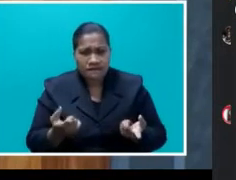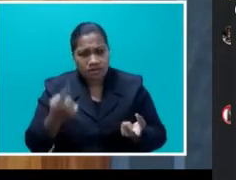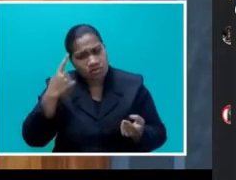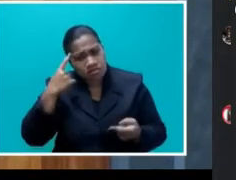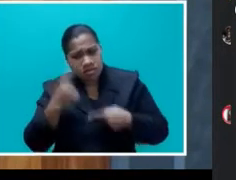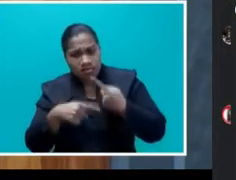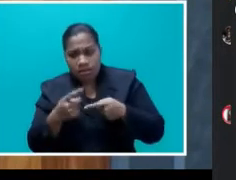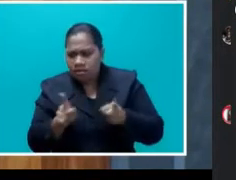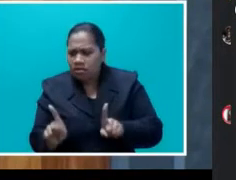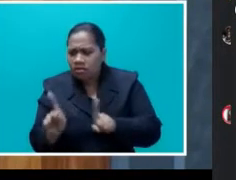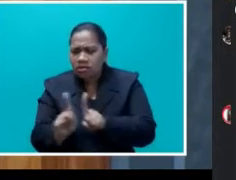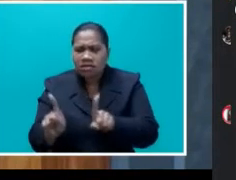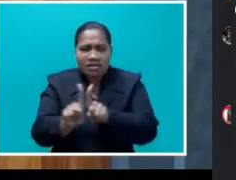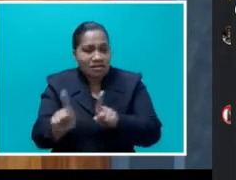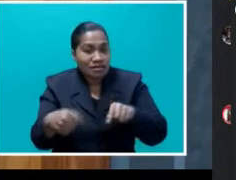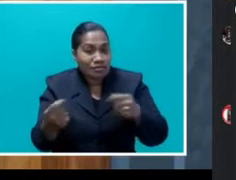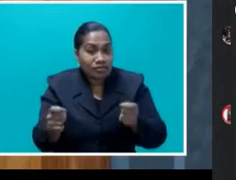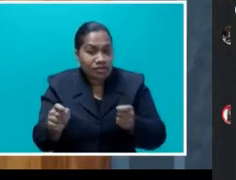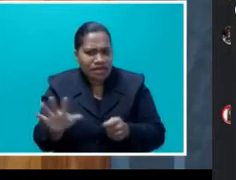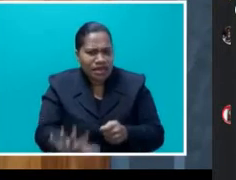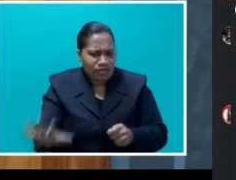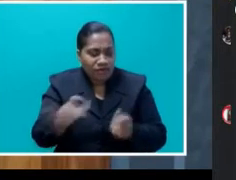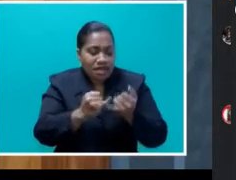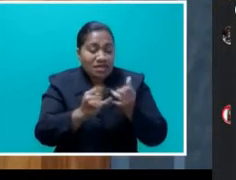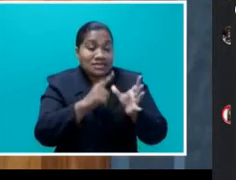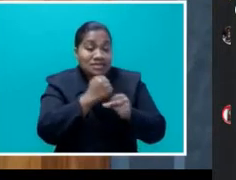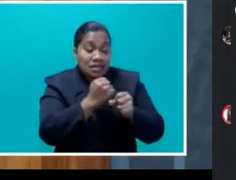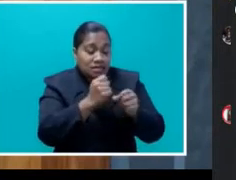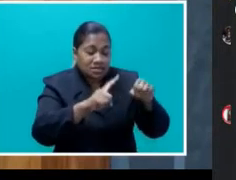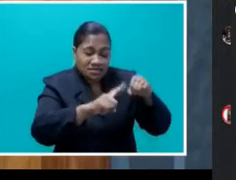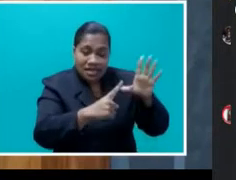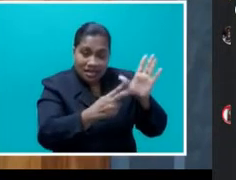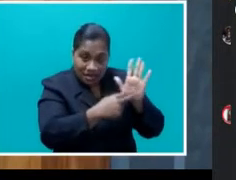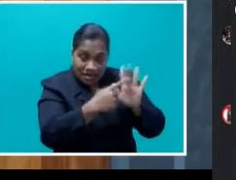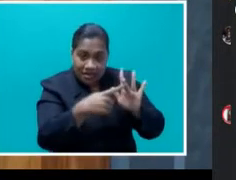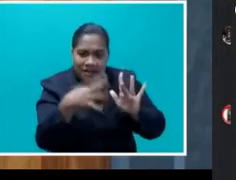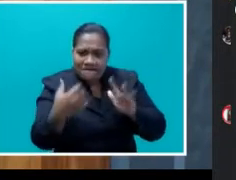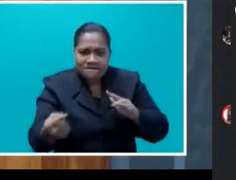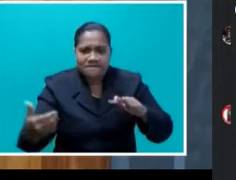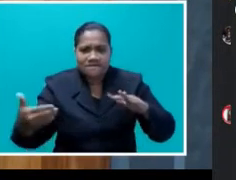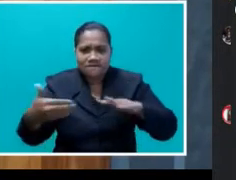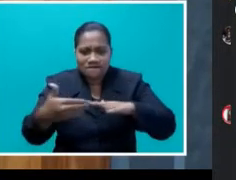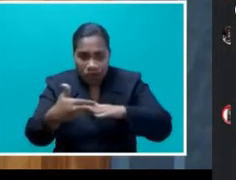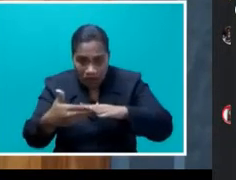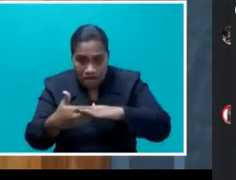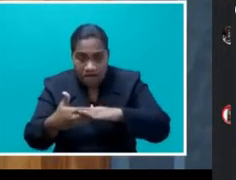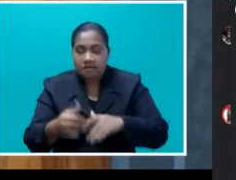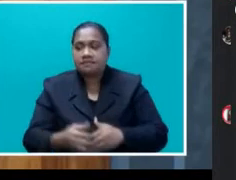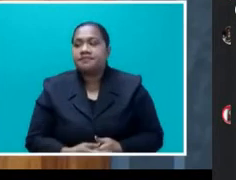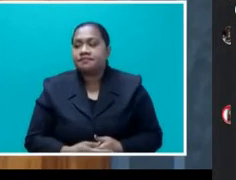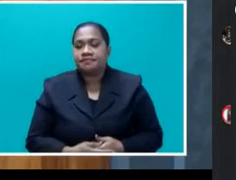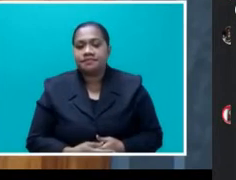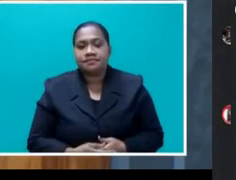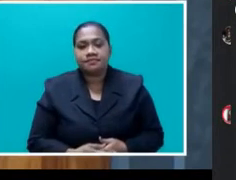close neighboring area of Sangani, where there is a wharf, and that's more,